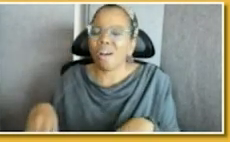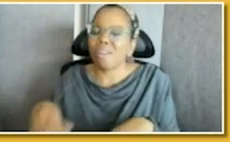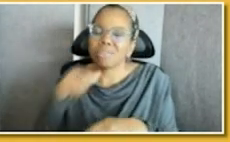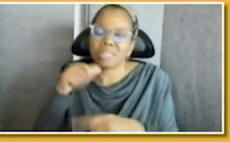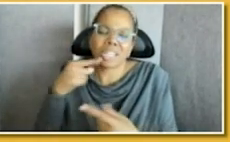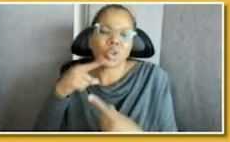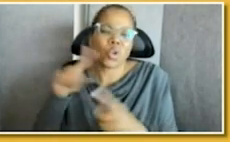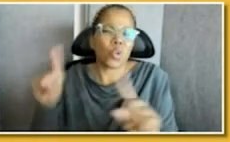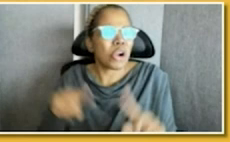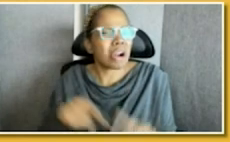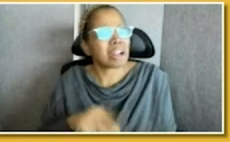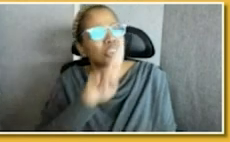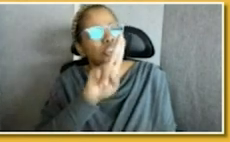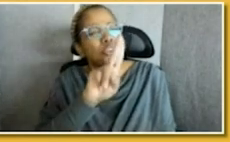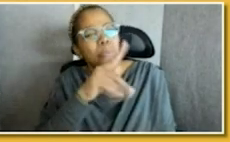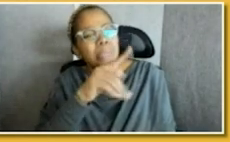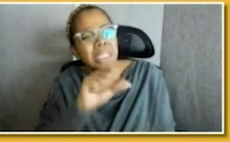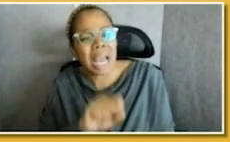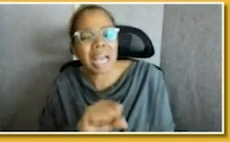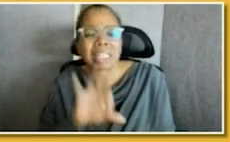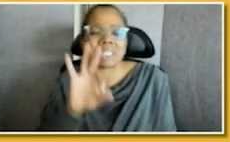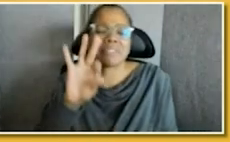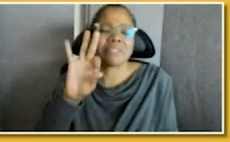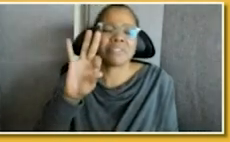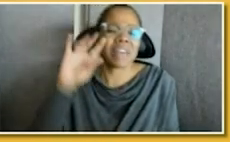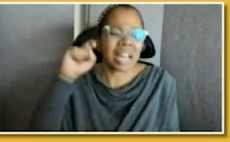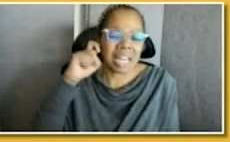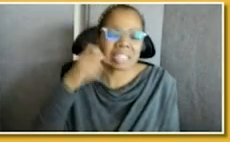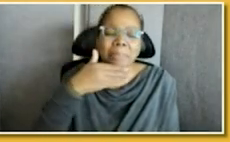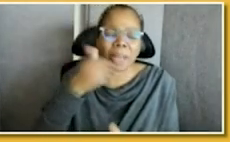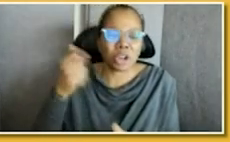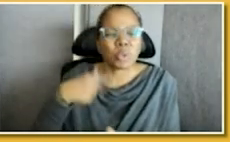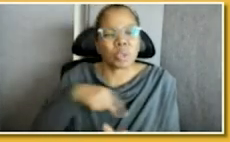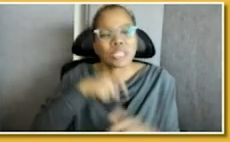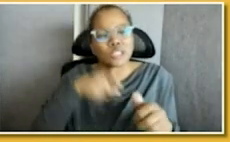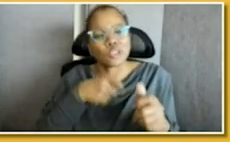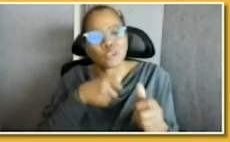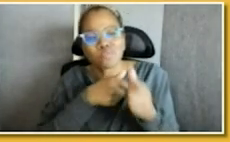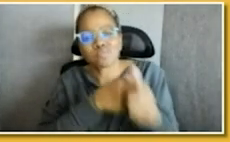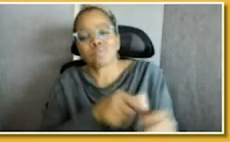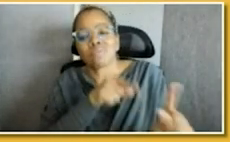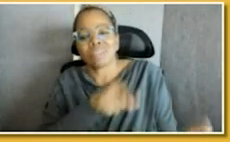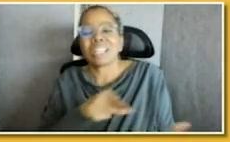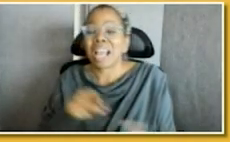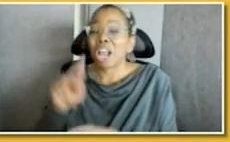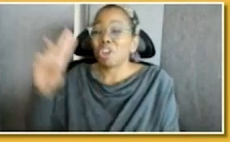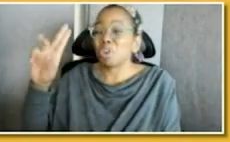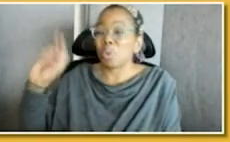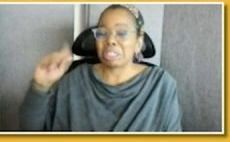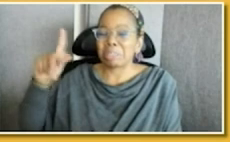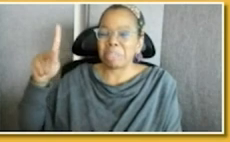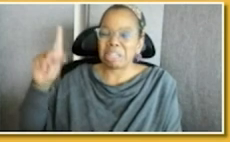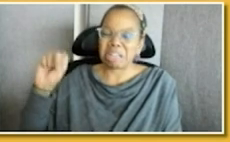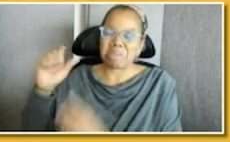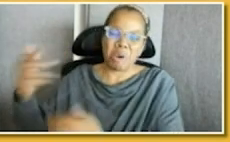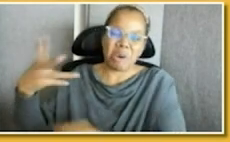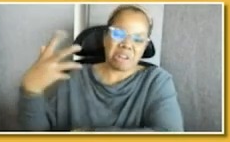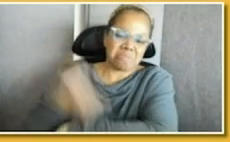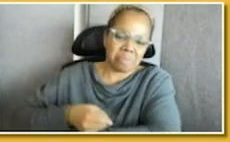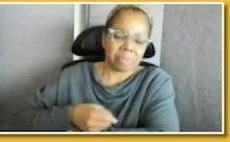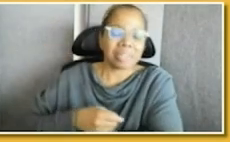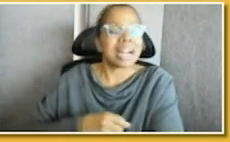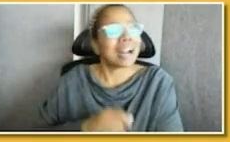UPS is doing. You know, that's still going on to this day, because you have to have a nuanced conversation in order for people to